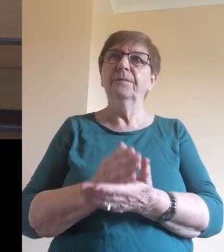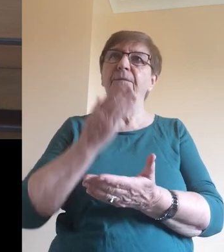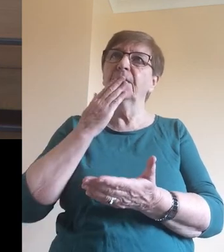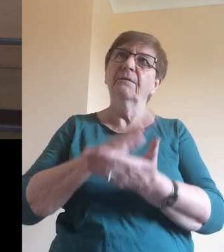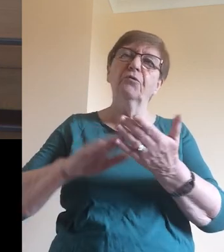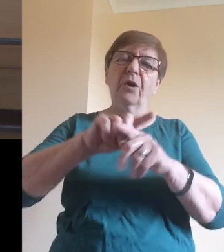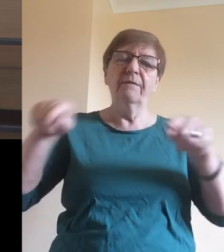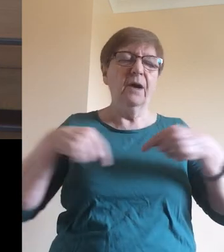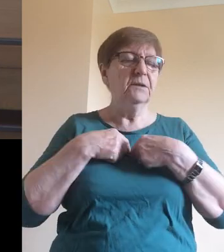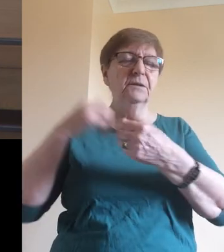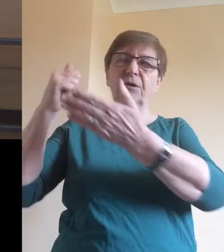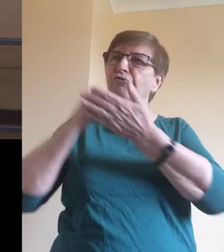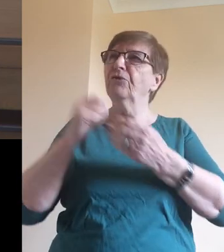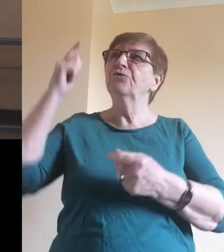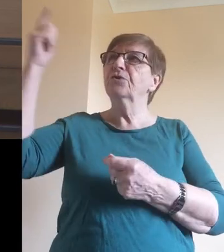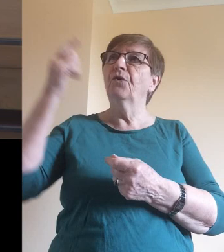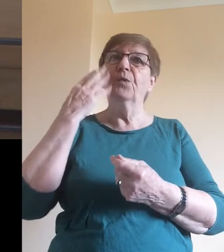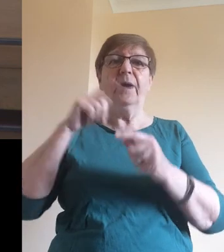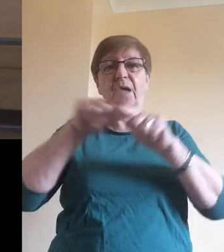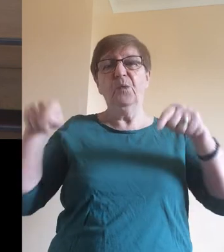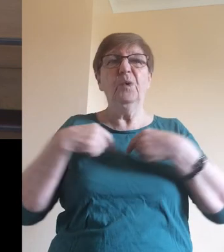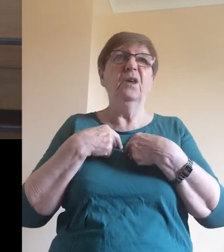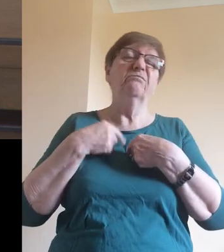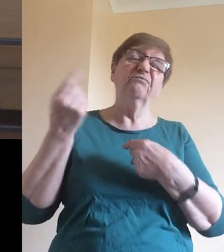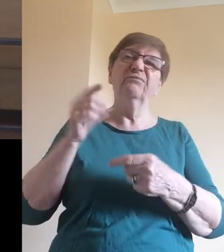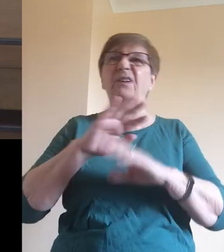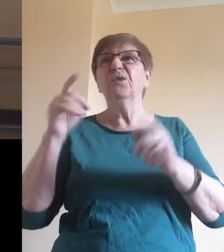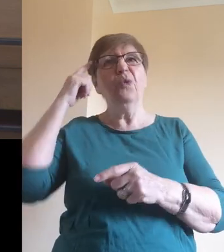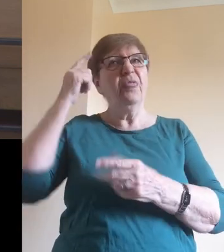Forgive us, gracious God, when we have made little of your salvation,